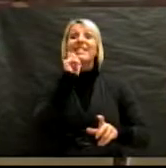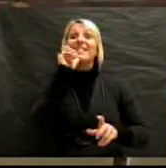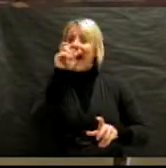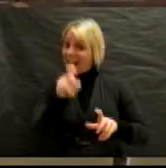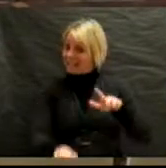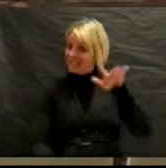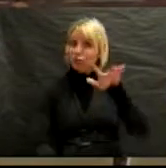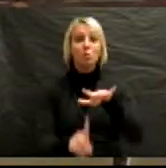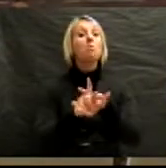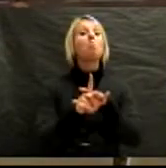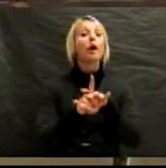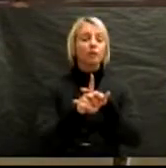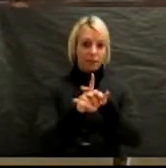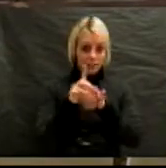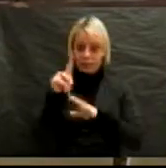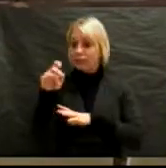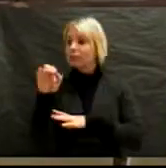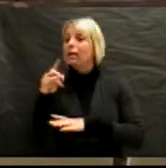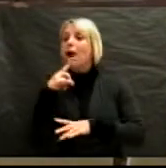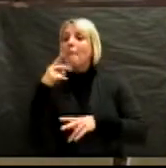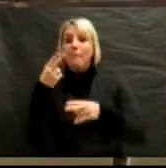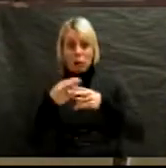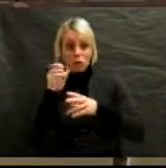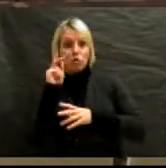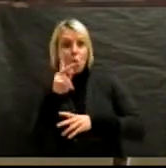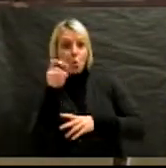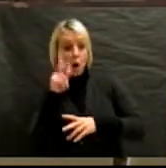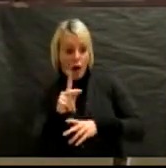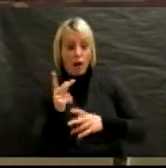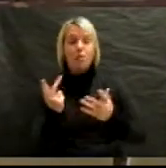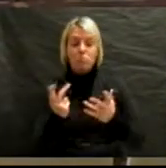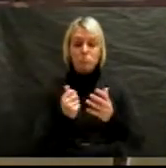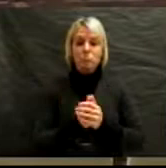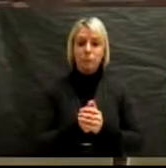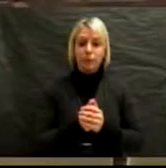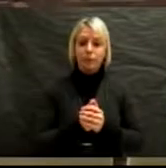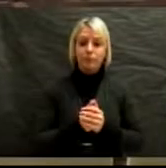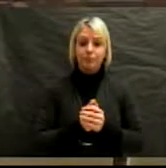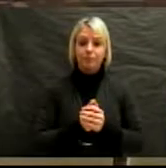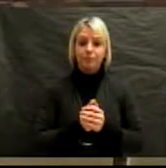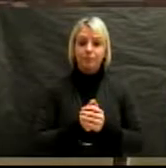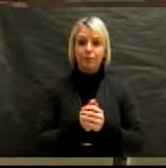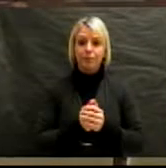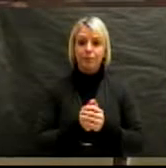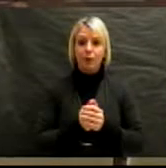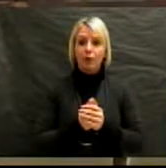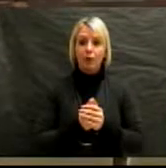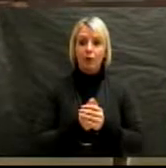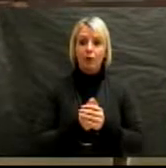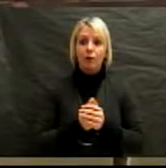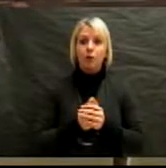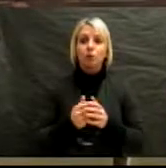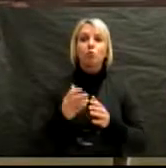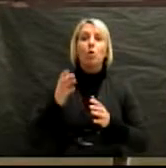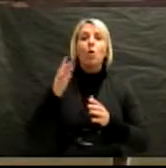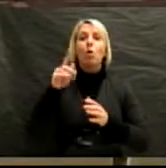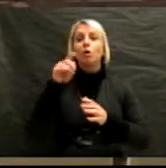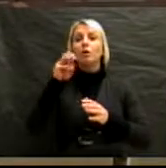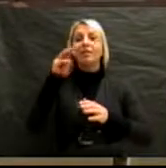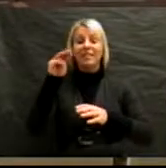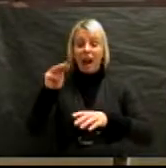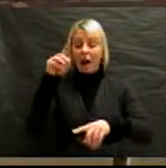were kosher with that. And we haven't found any reason to think that we can't nominate Tom for vice chair as he looked into.